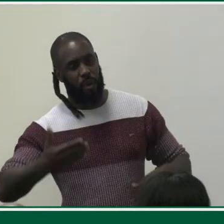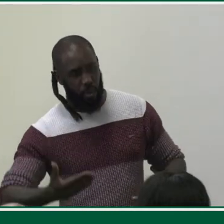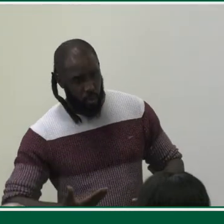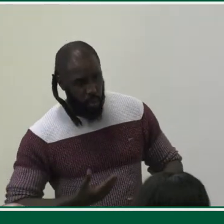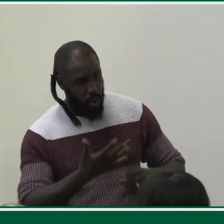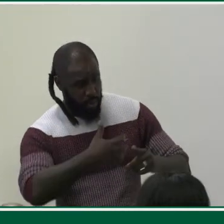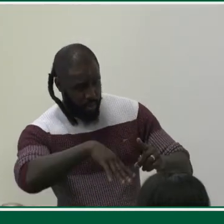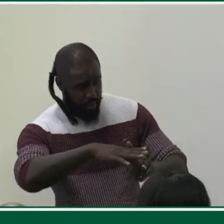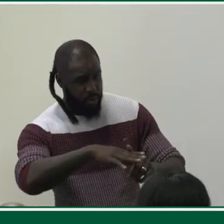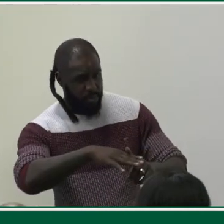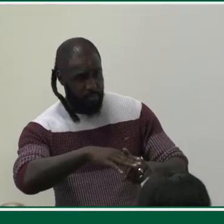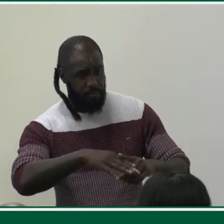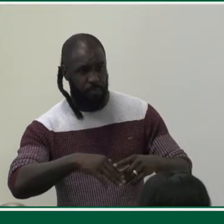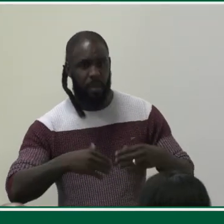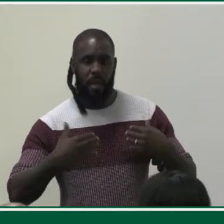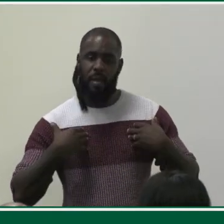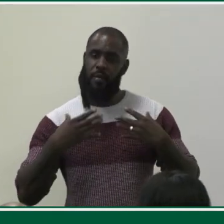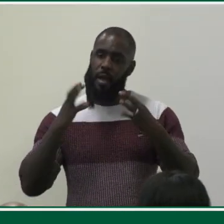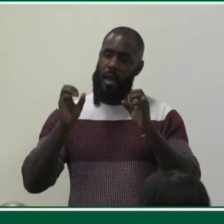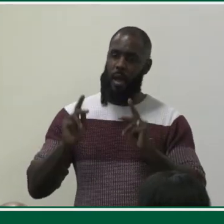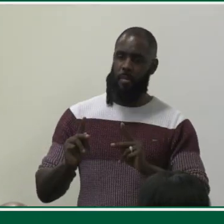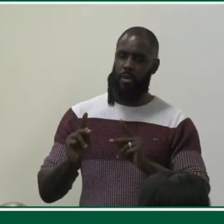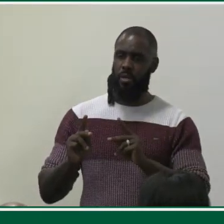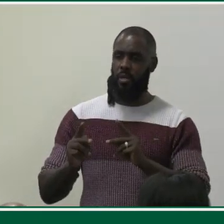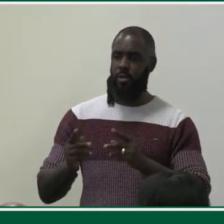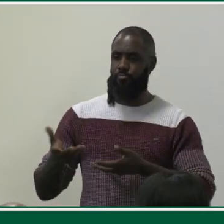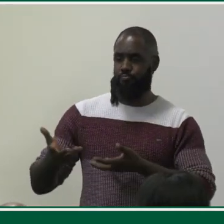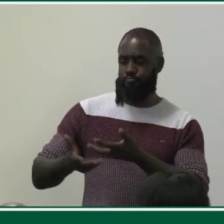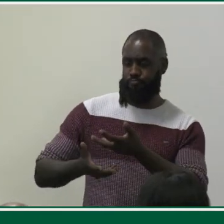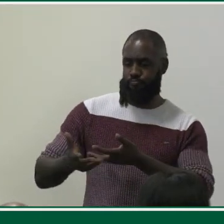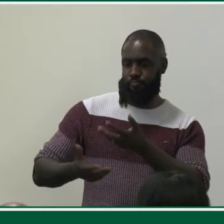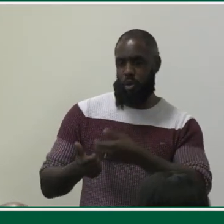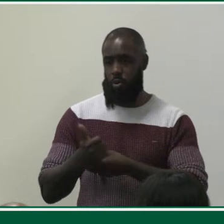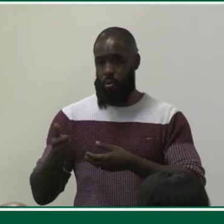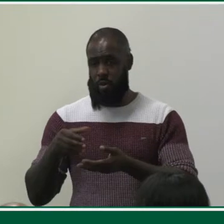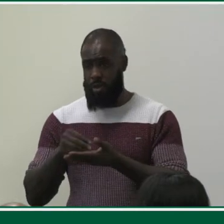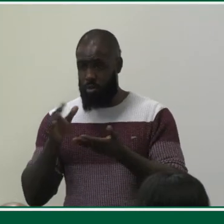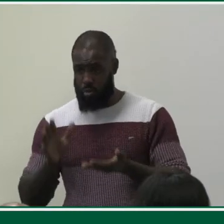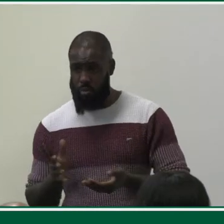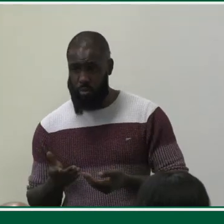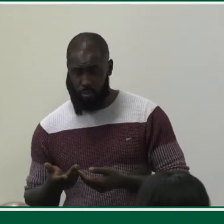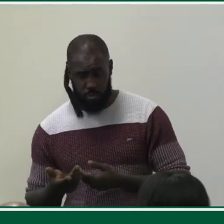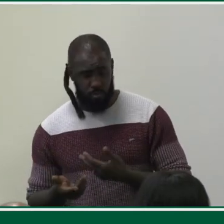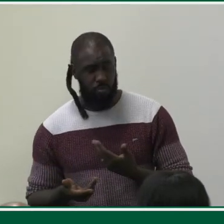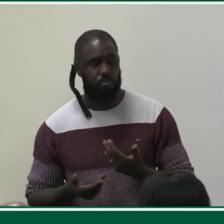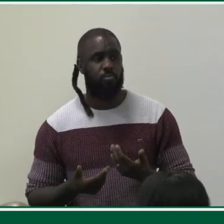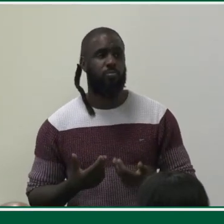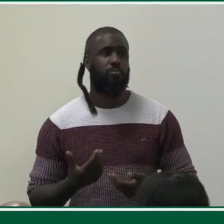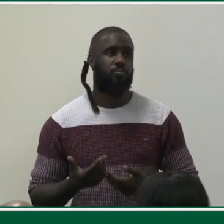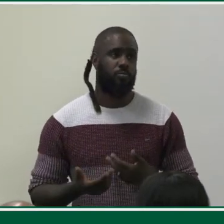environment, they'll have an opportunity to interact with other students,